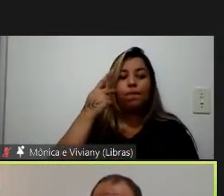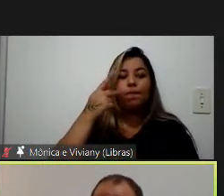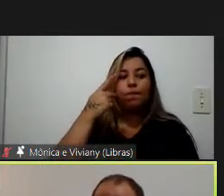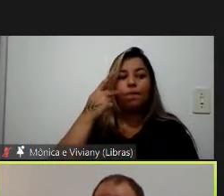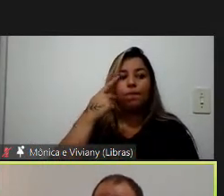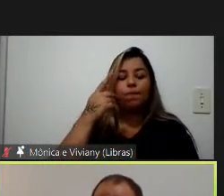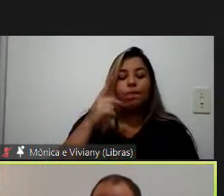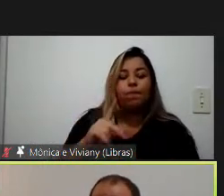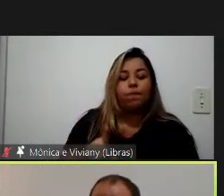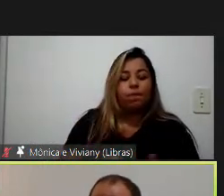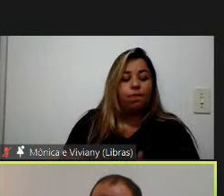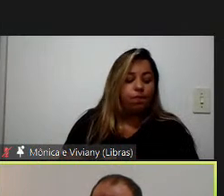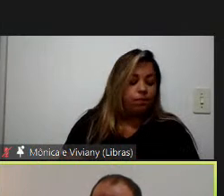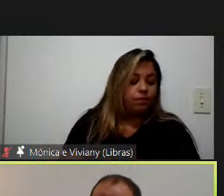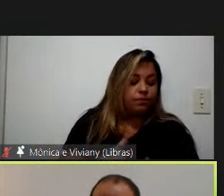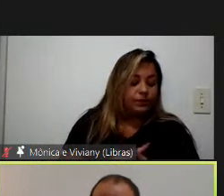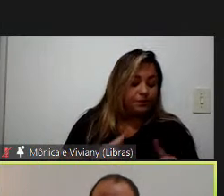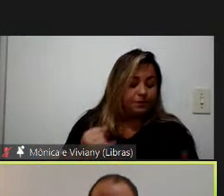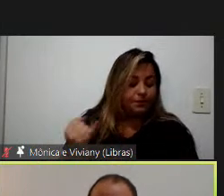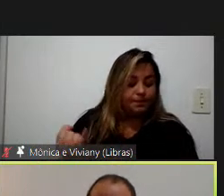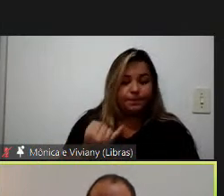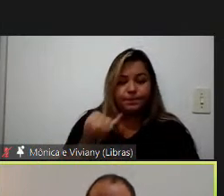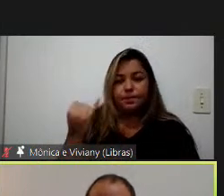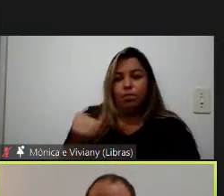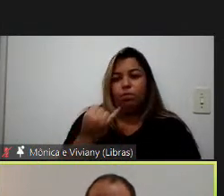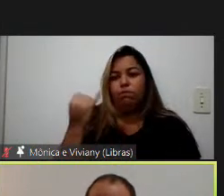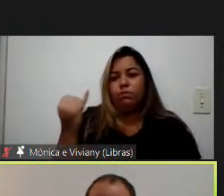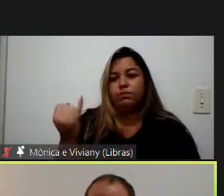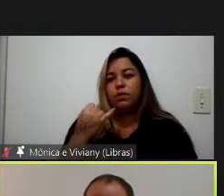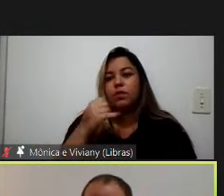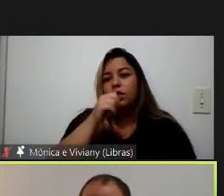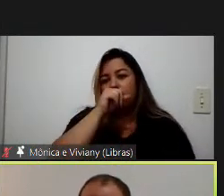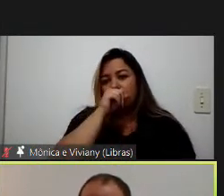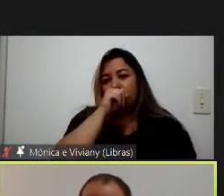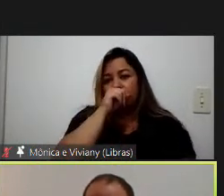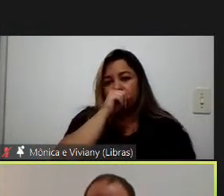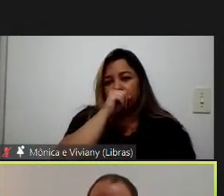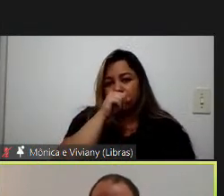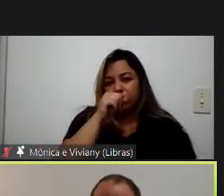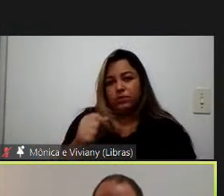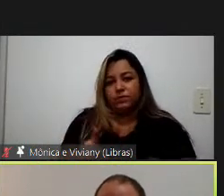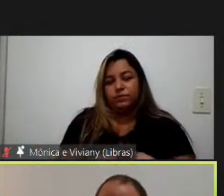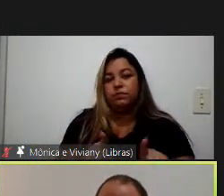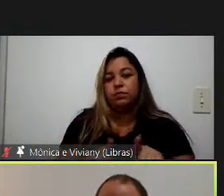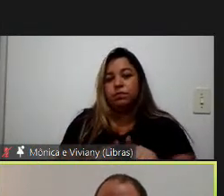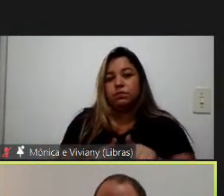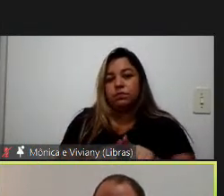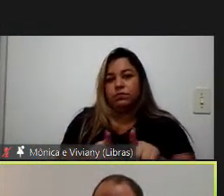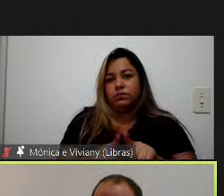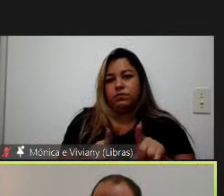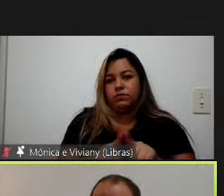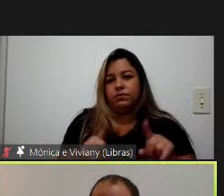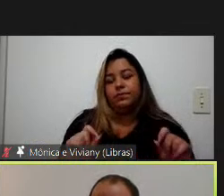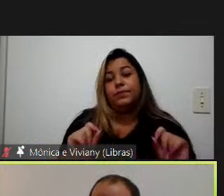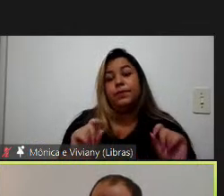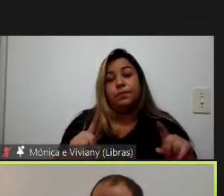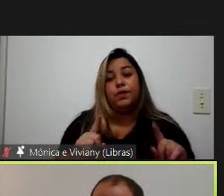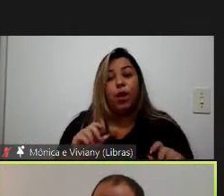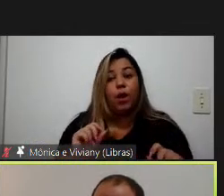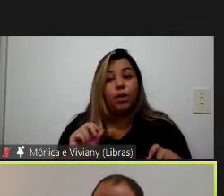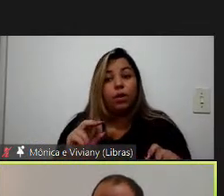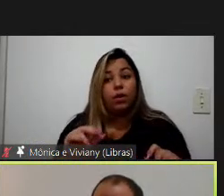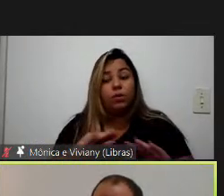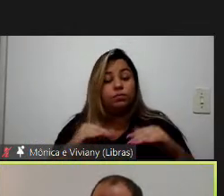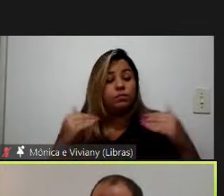have to consider the perspectives, the needs of individuals and of communities and of their daily experiences. And